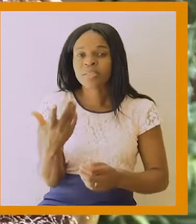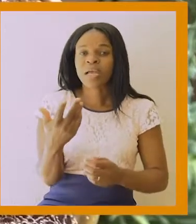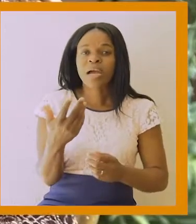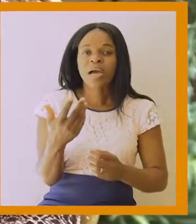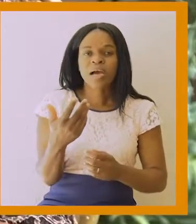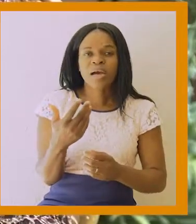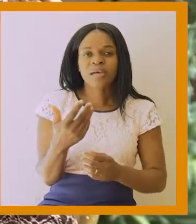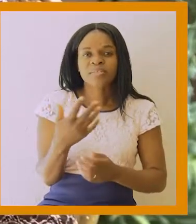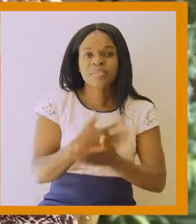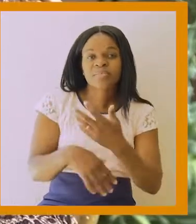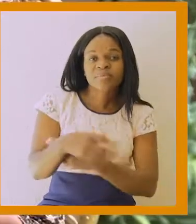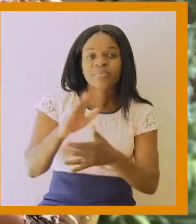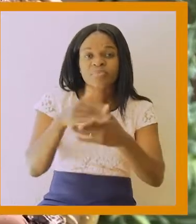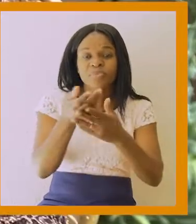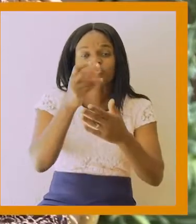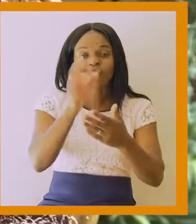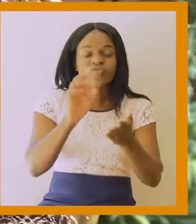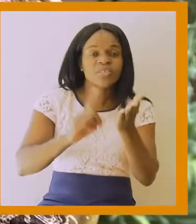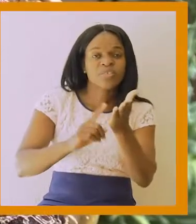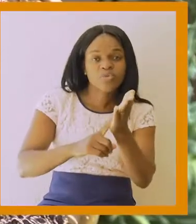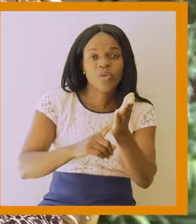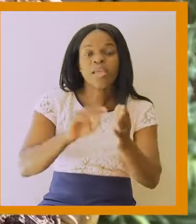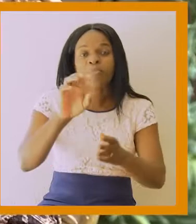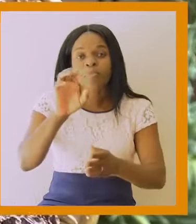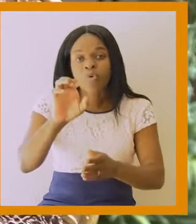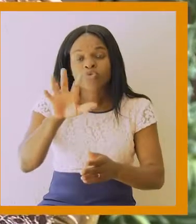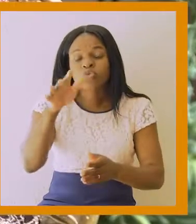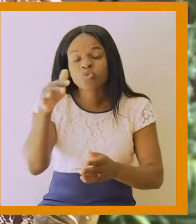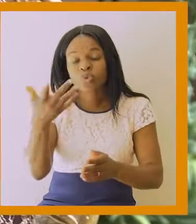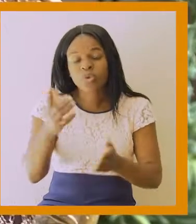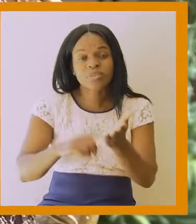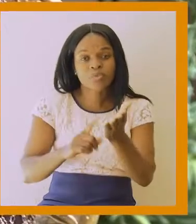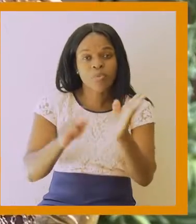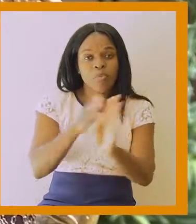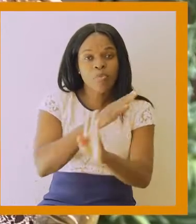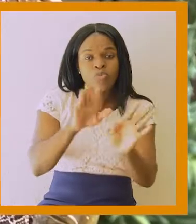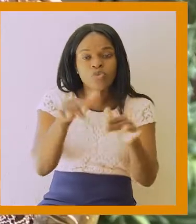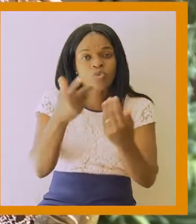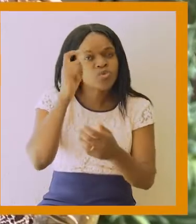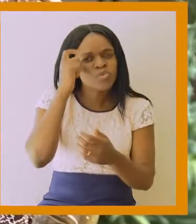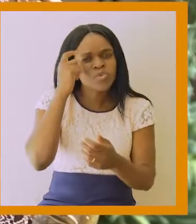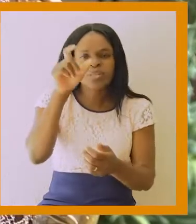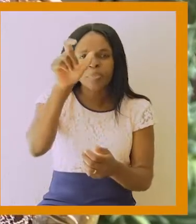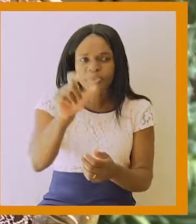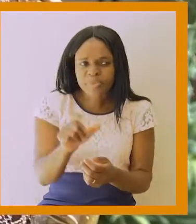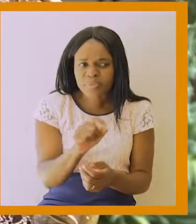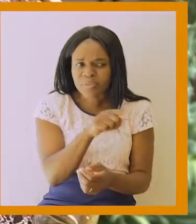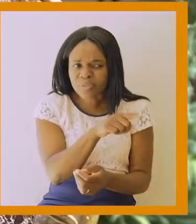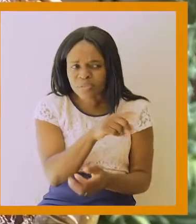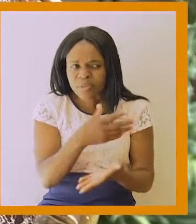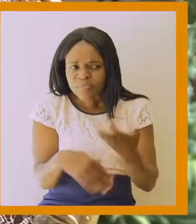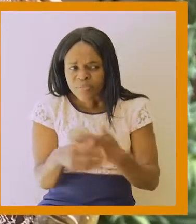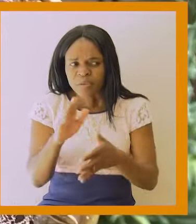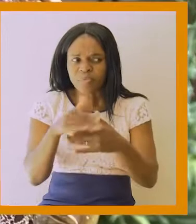faced exploitation and abuse, in the event that we know somebody who is actually facing sexual exploitation